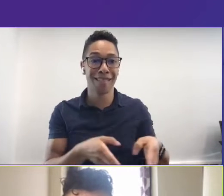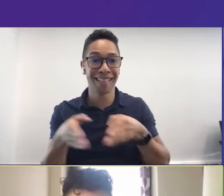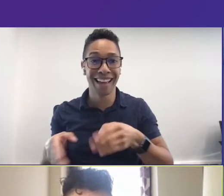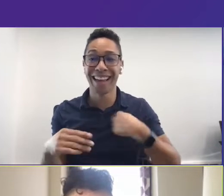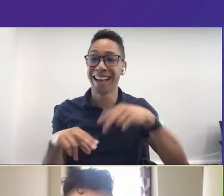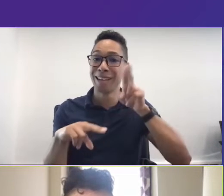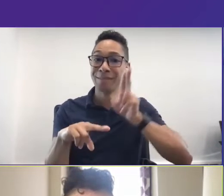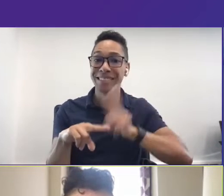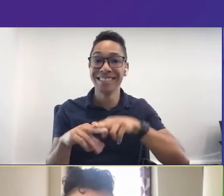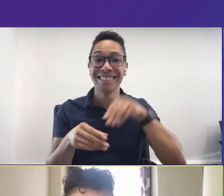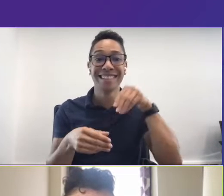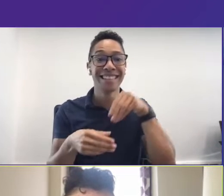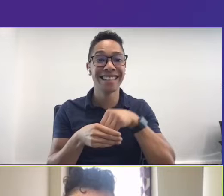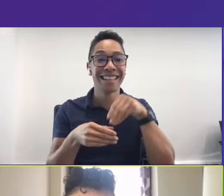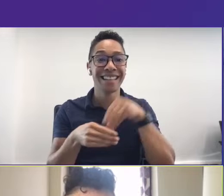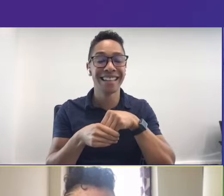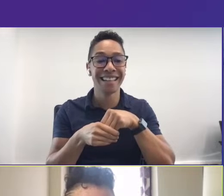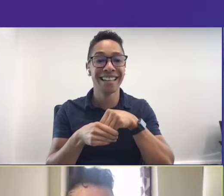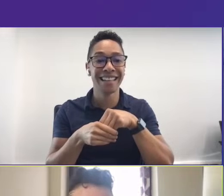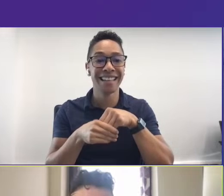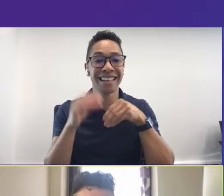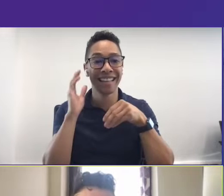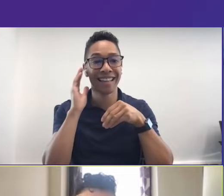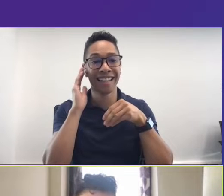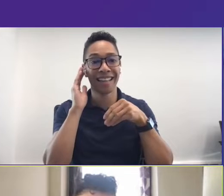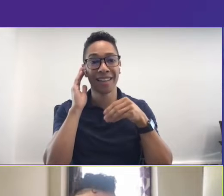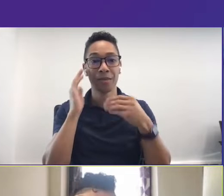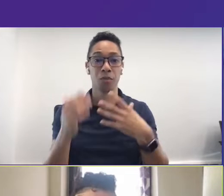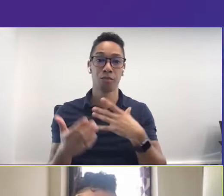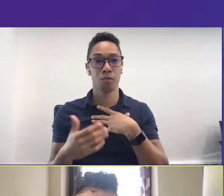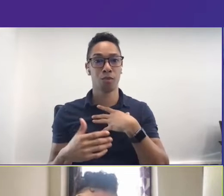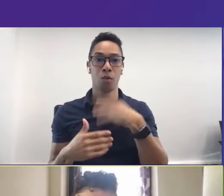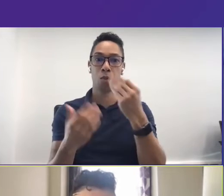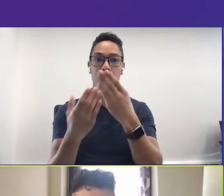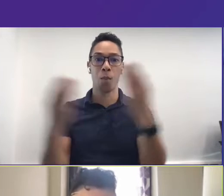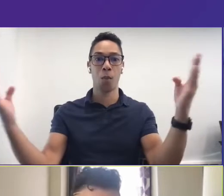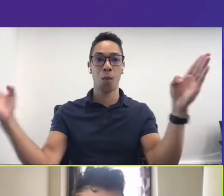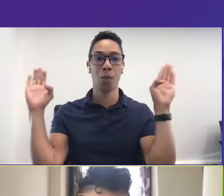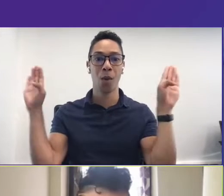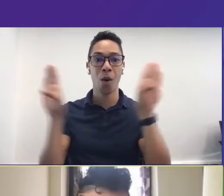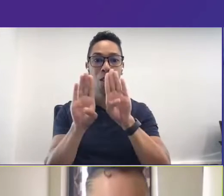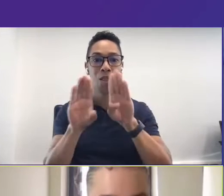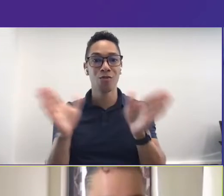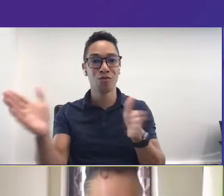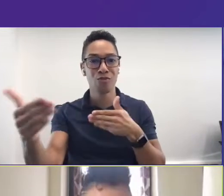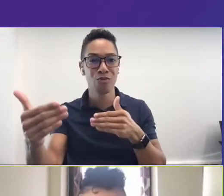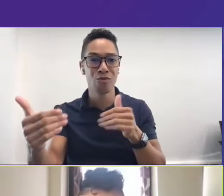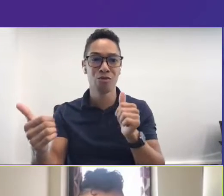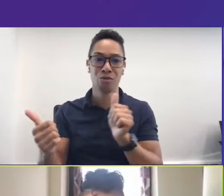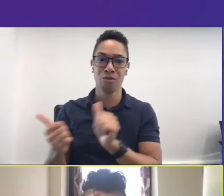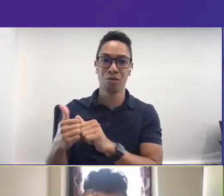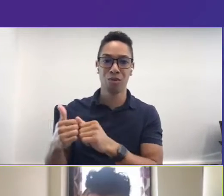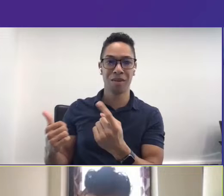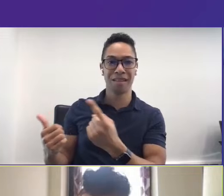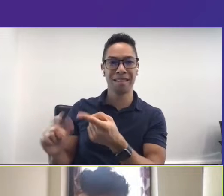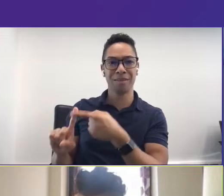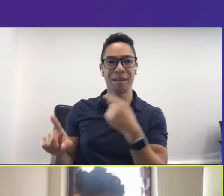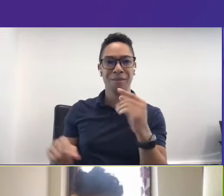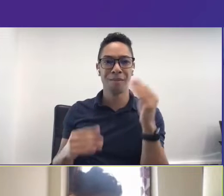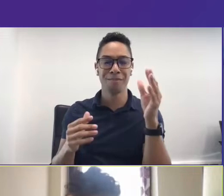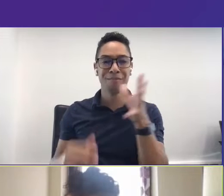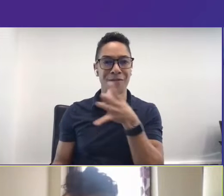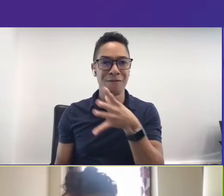sitting in a white walled room with little calla lilies from the farmer's market beside